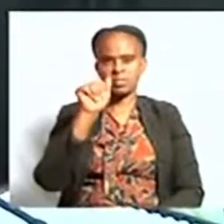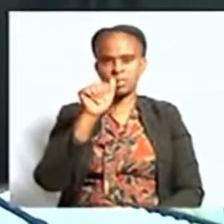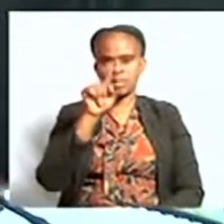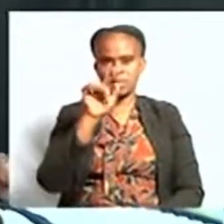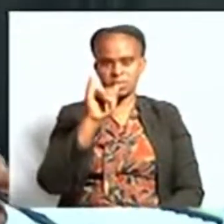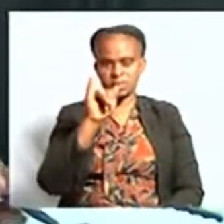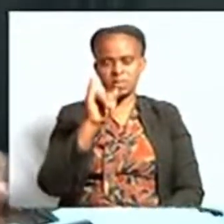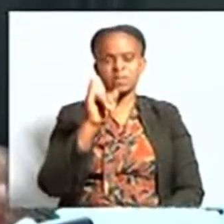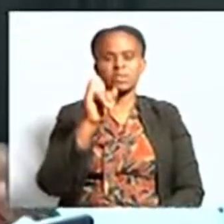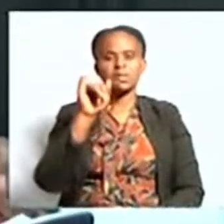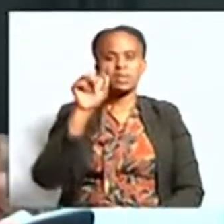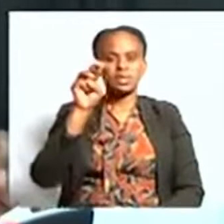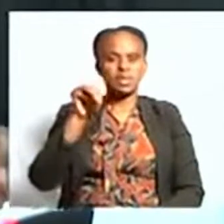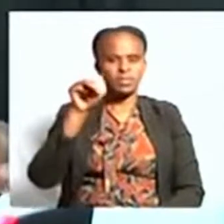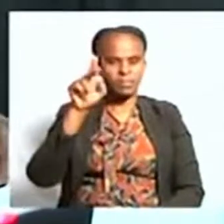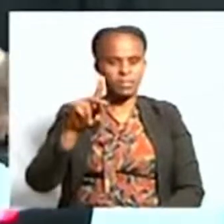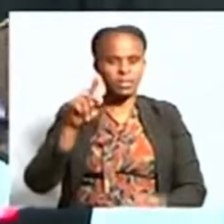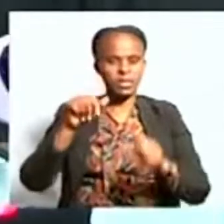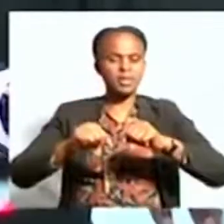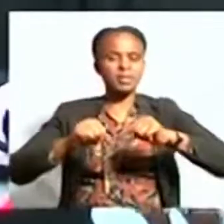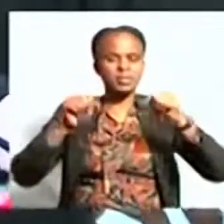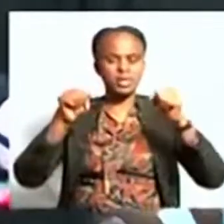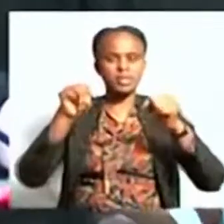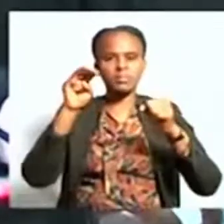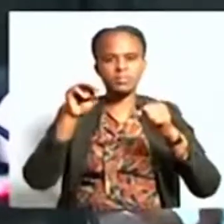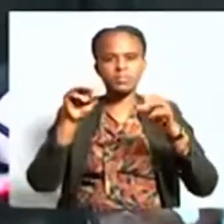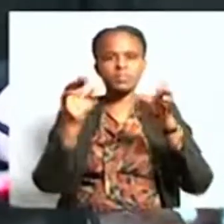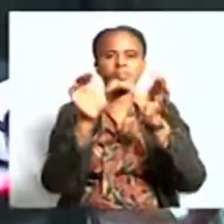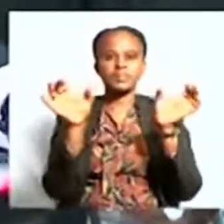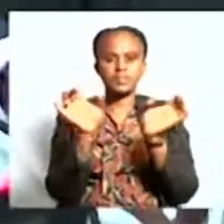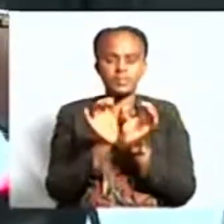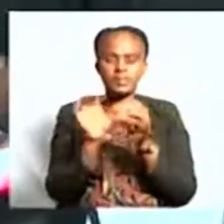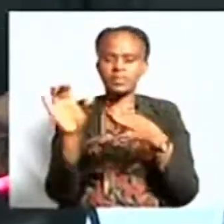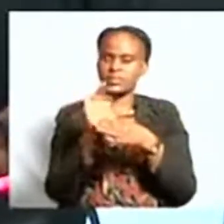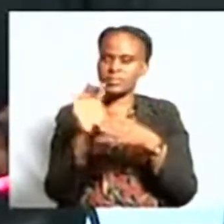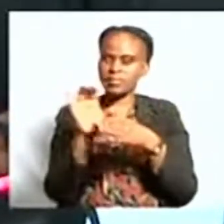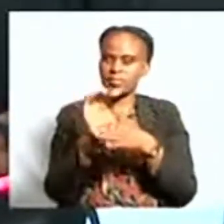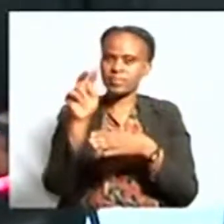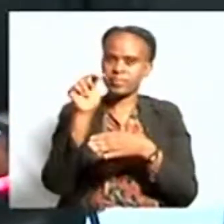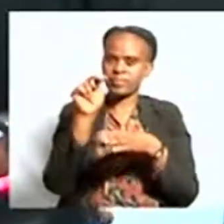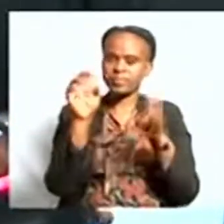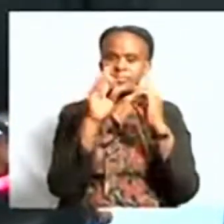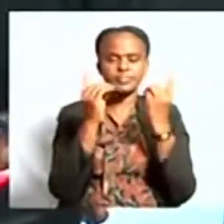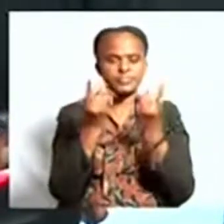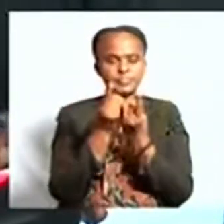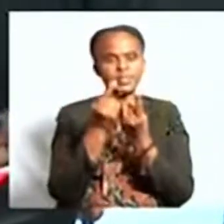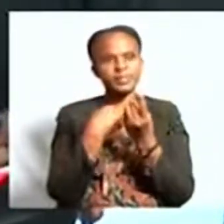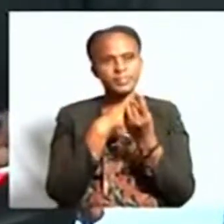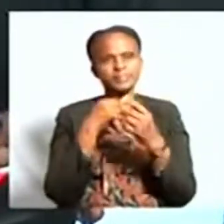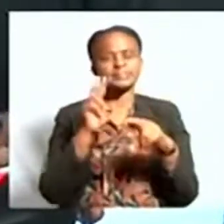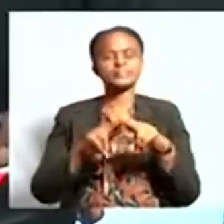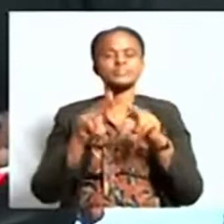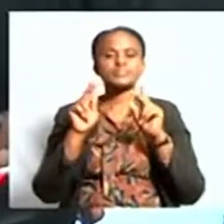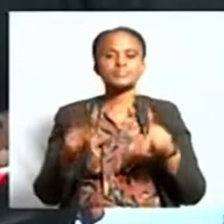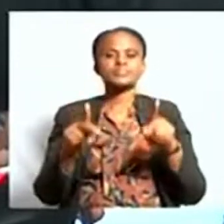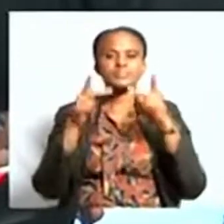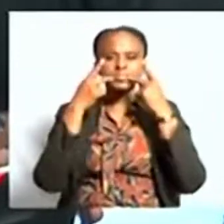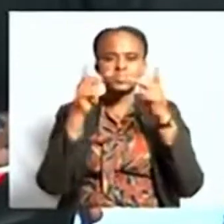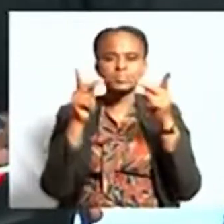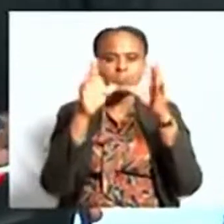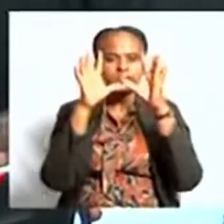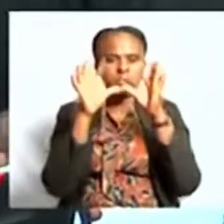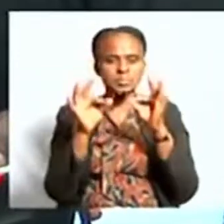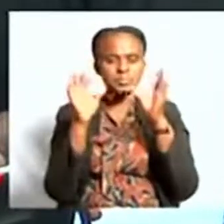constituency in the Copperbelt province from Undola district, and I'm the chairperson of the Public Accounts